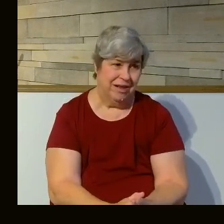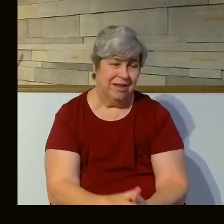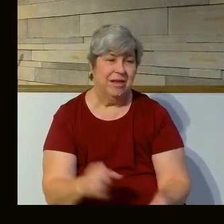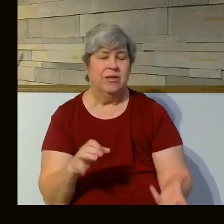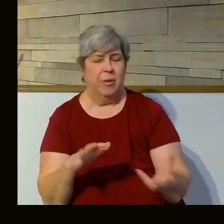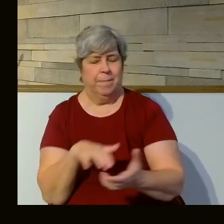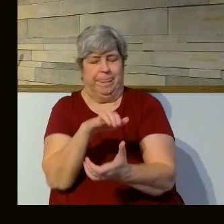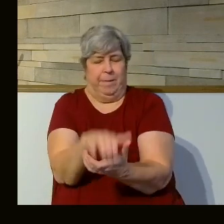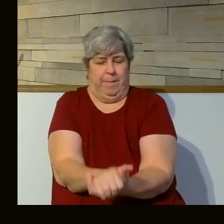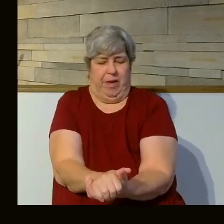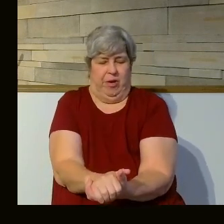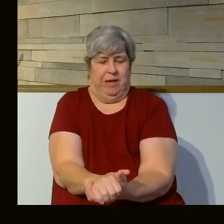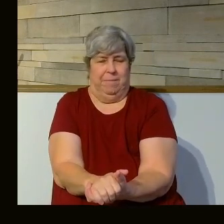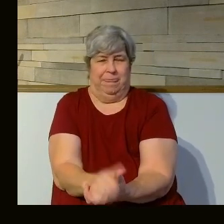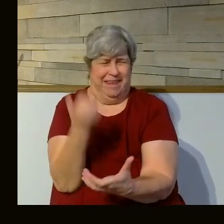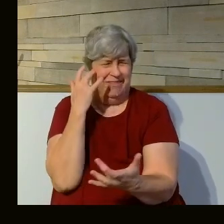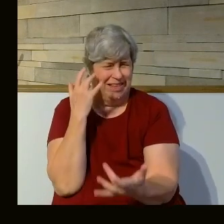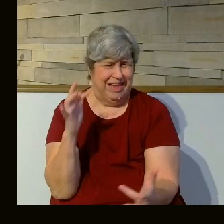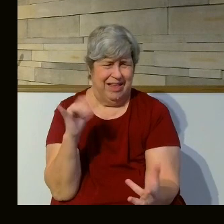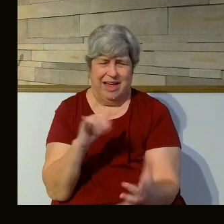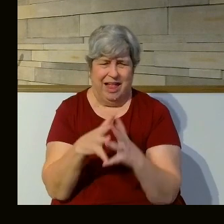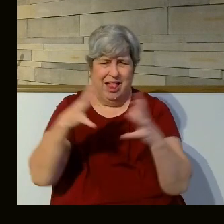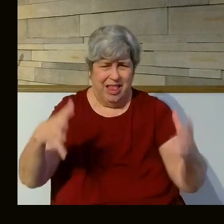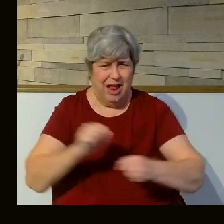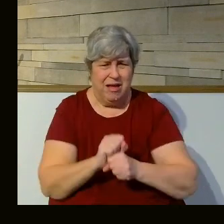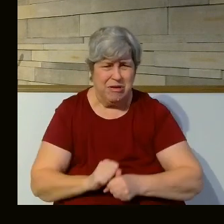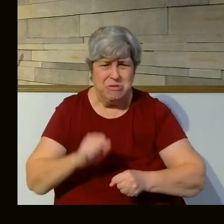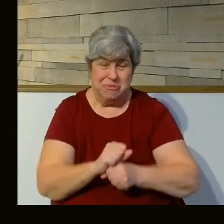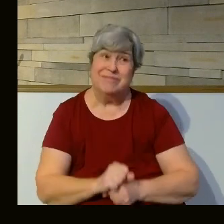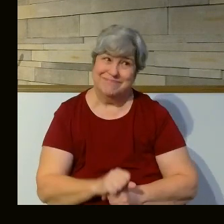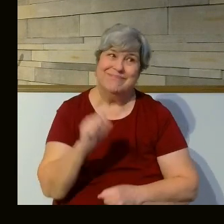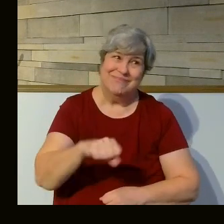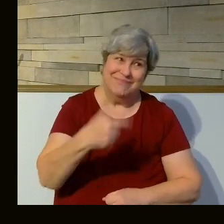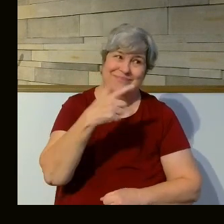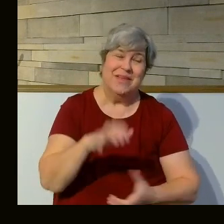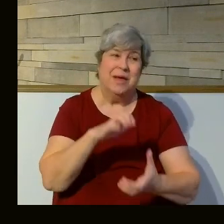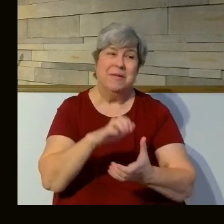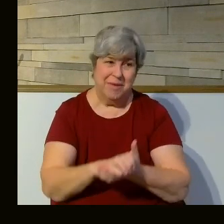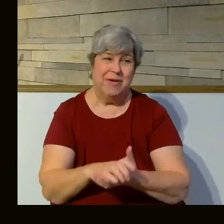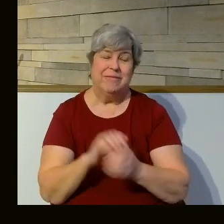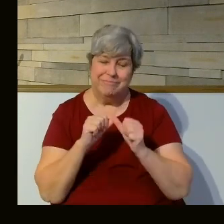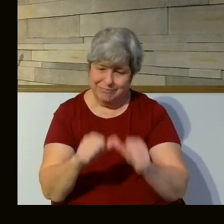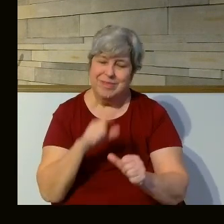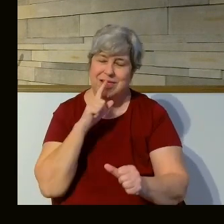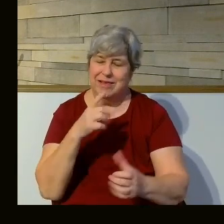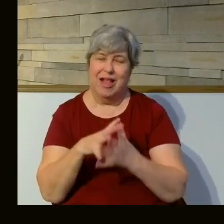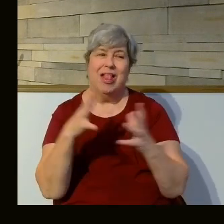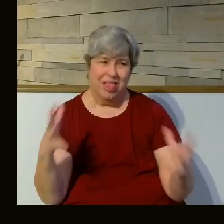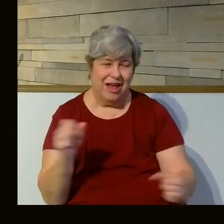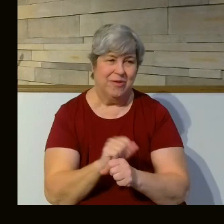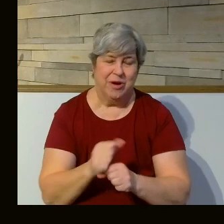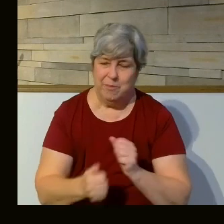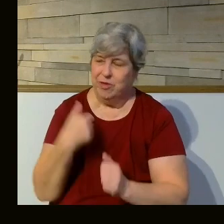Marriage. If it sounds like it's a lot of work, it's because it is a lot of work. Most of